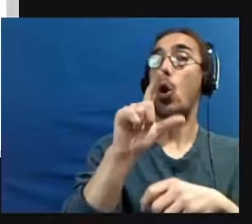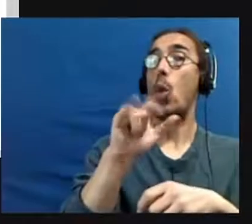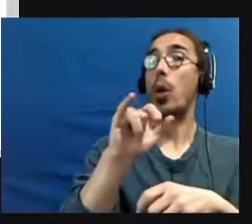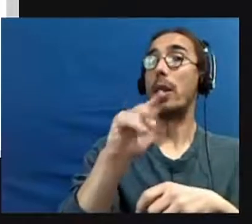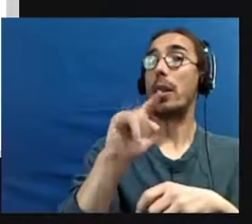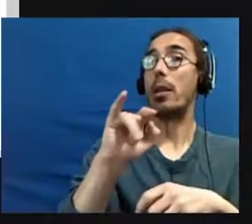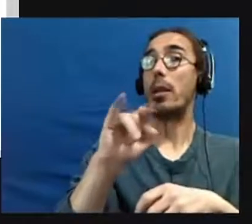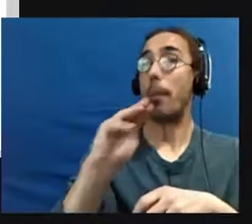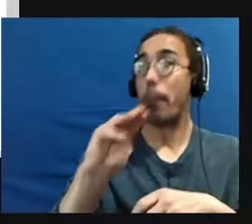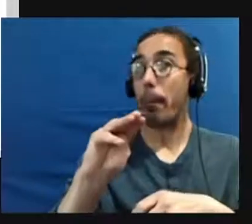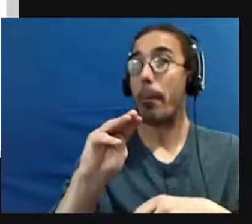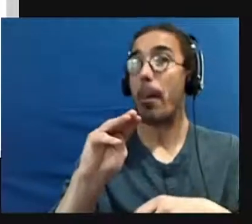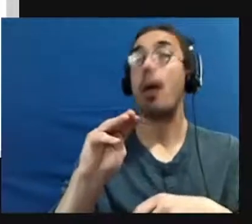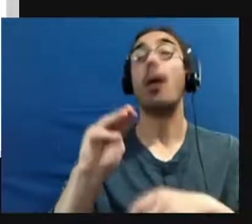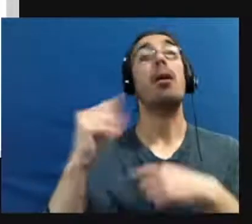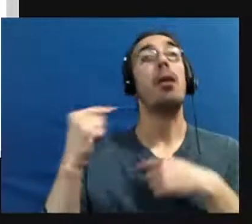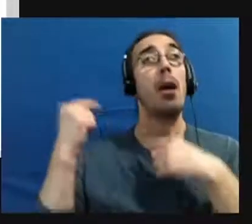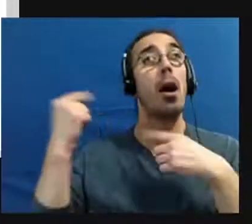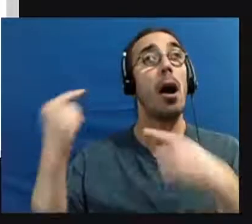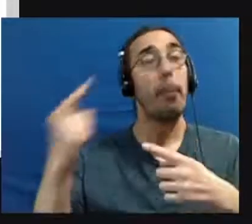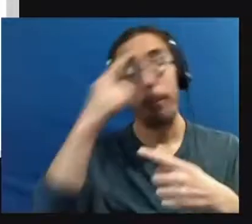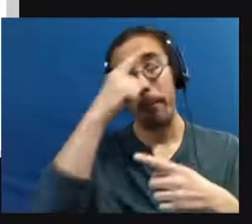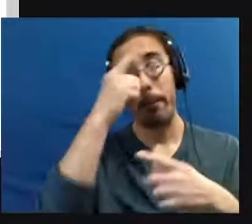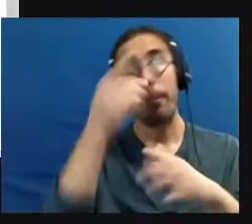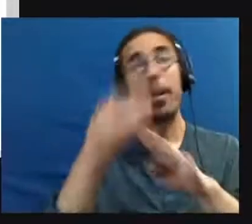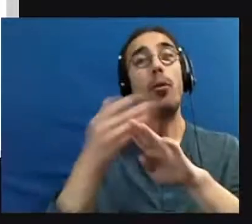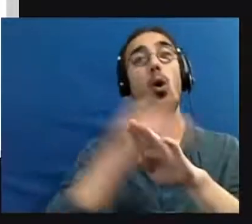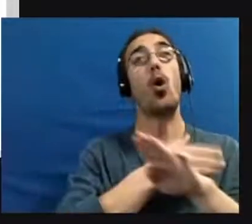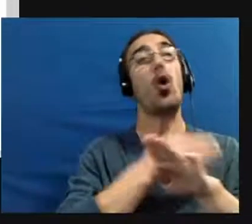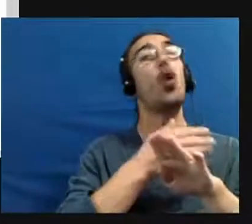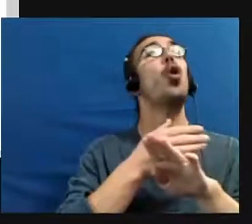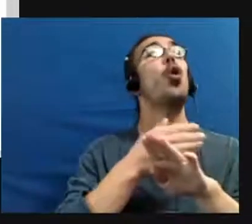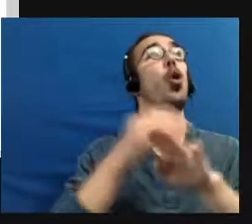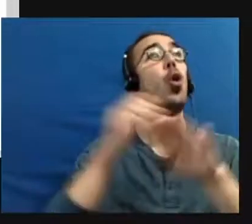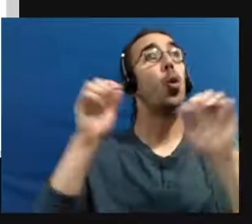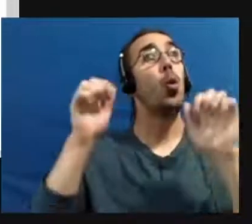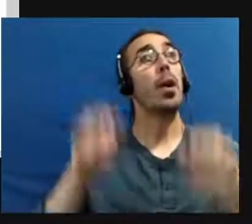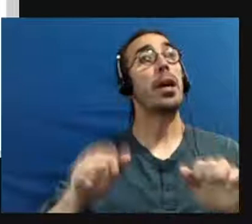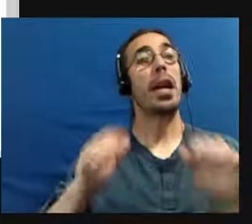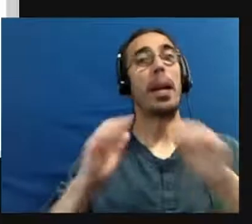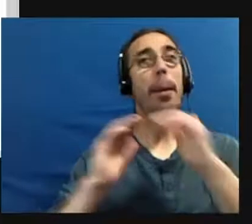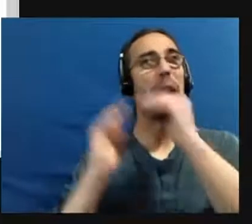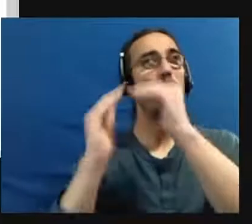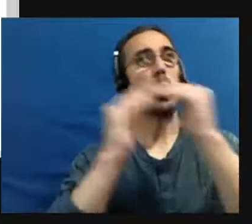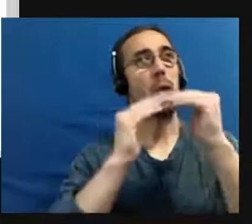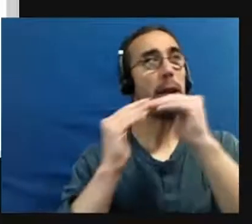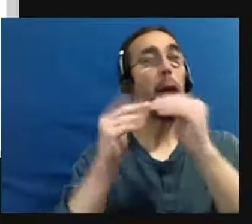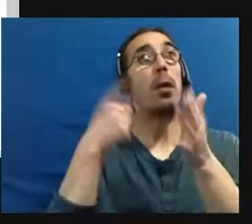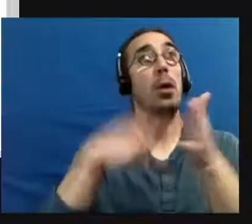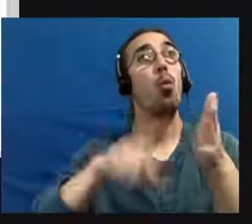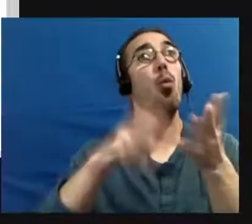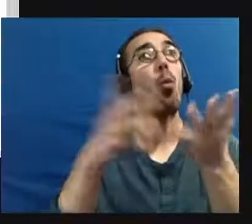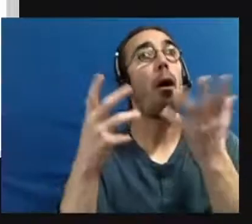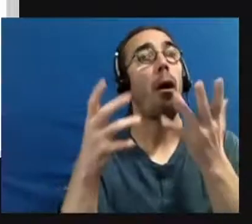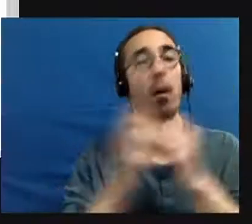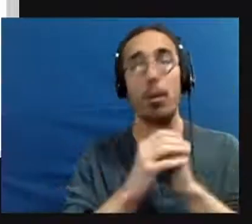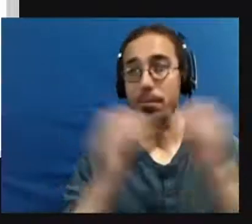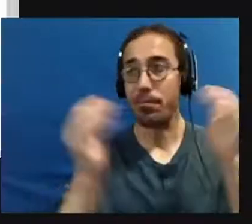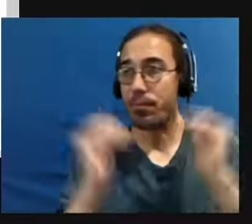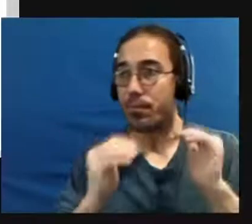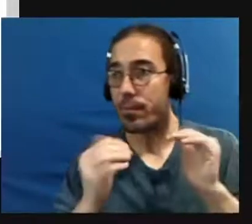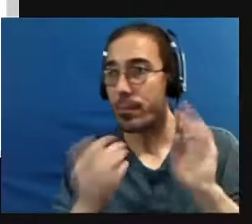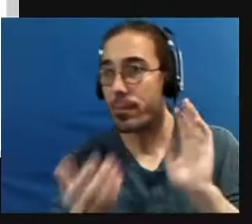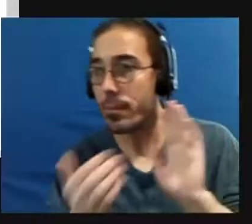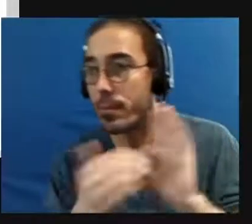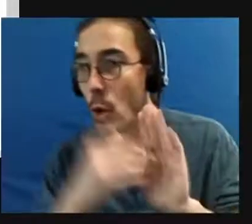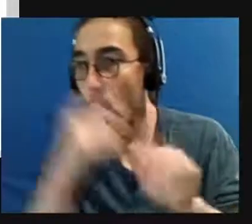of before we can really live in a world where we have the equity that we want. And again, don't forget